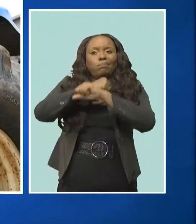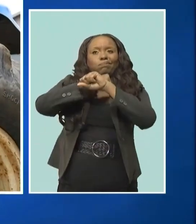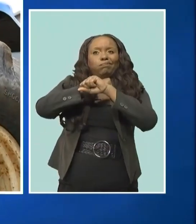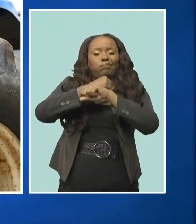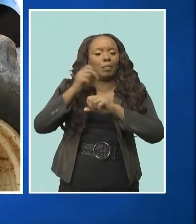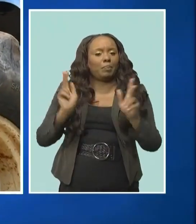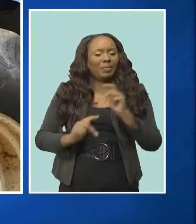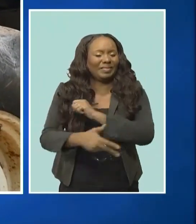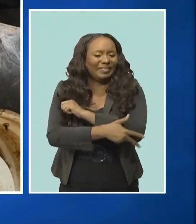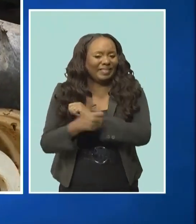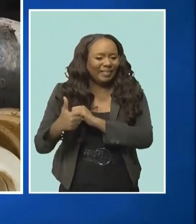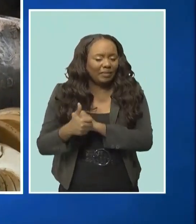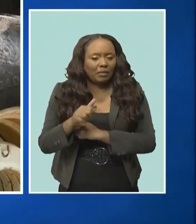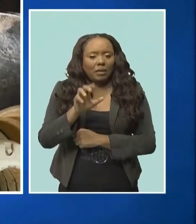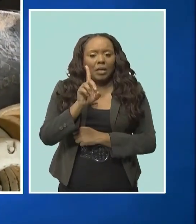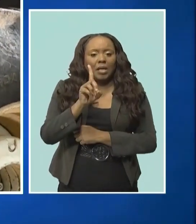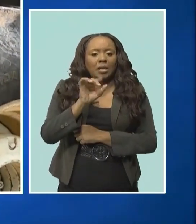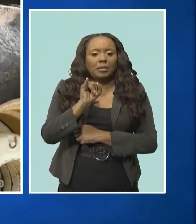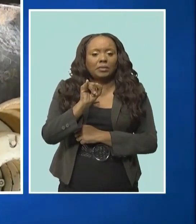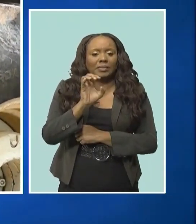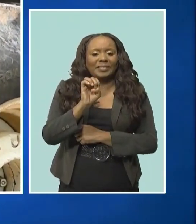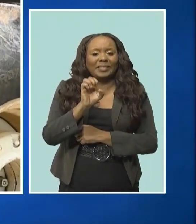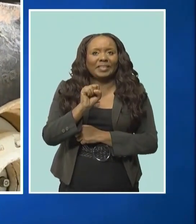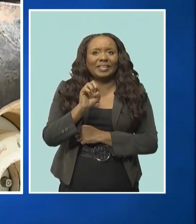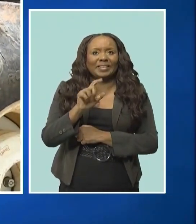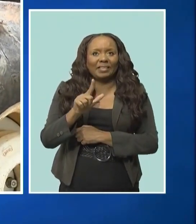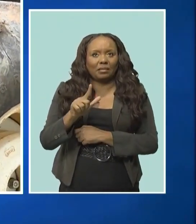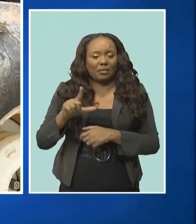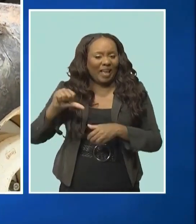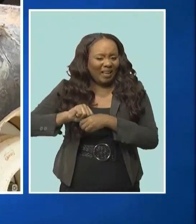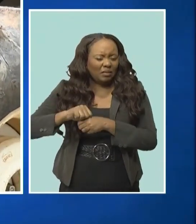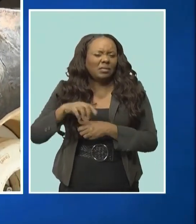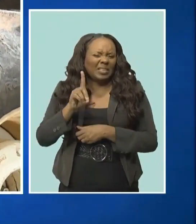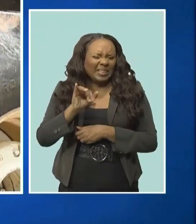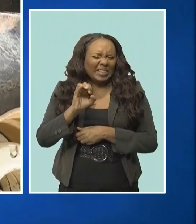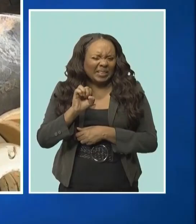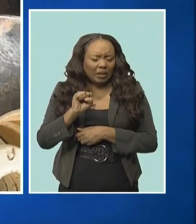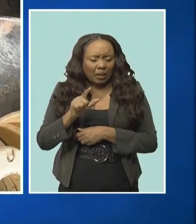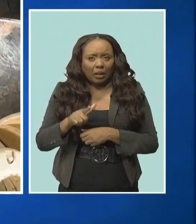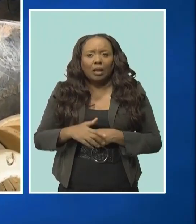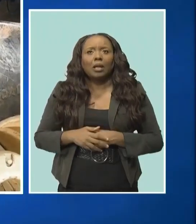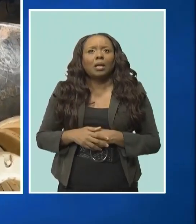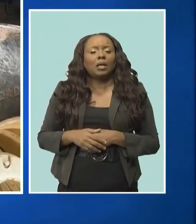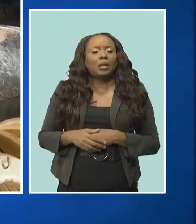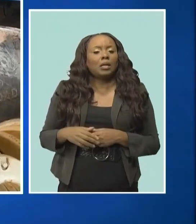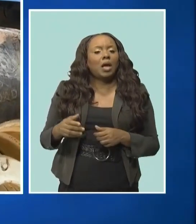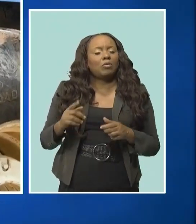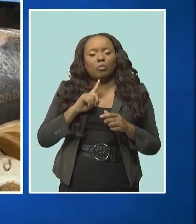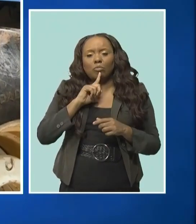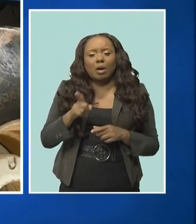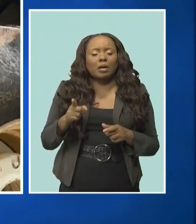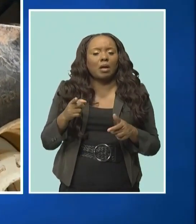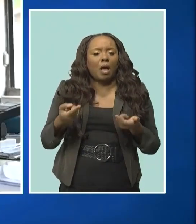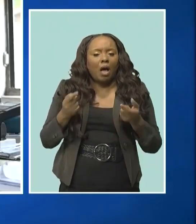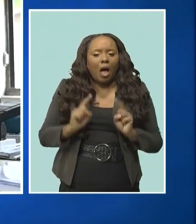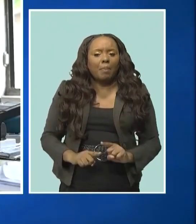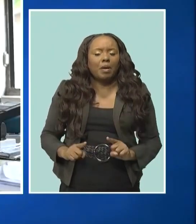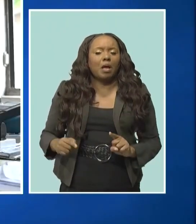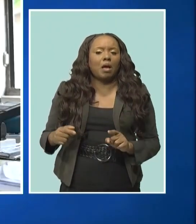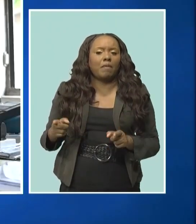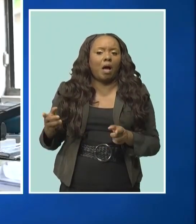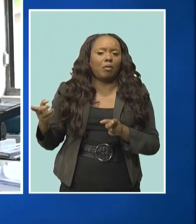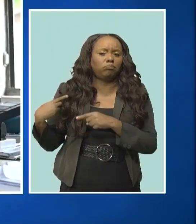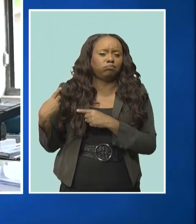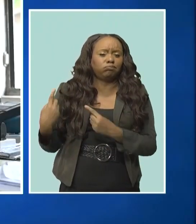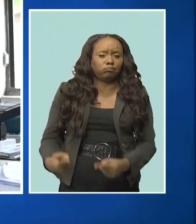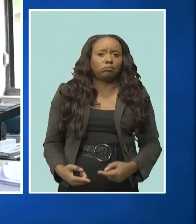last few months. Michael Powers says it's an issue that has been ongoing for years. As part of our